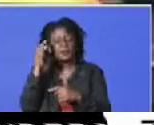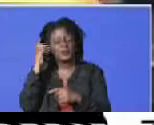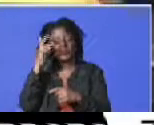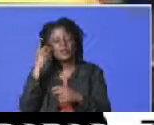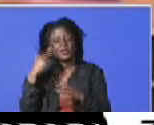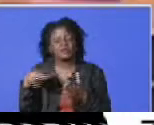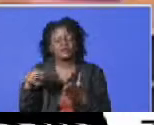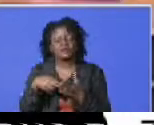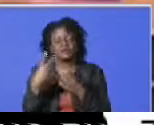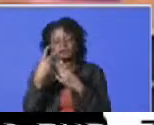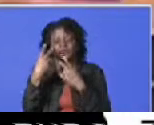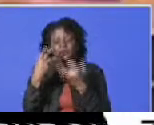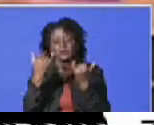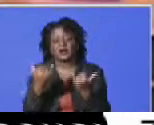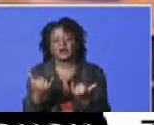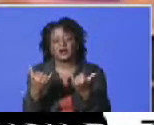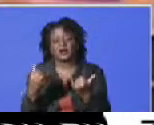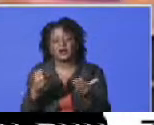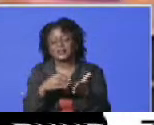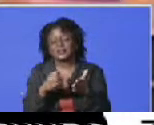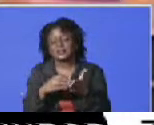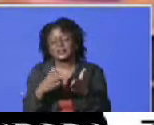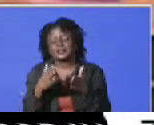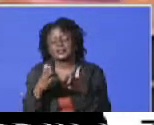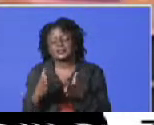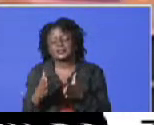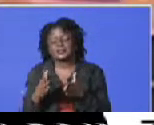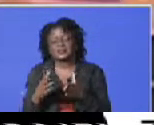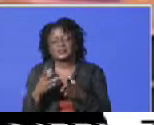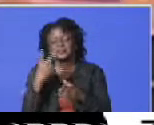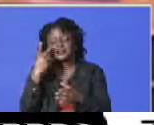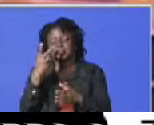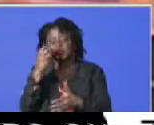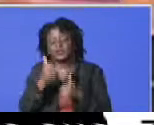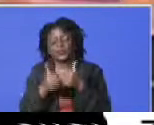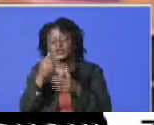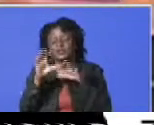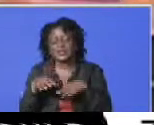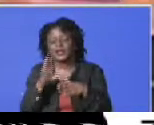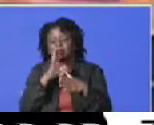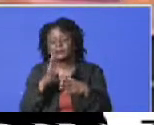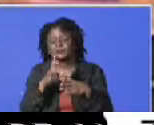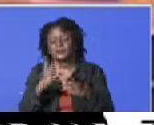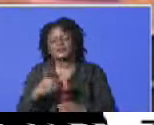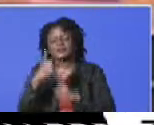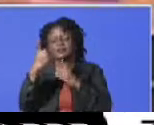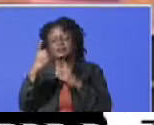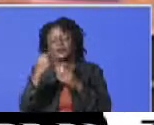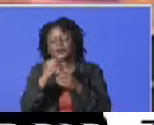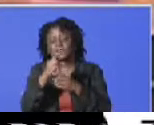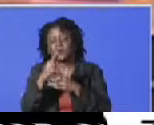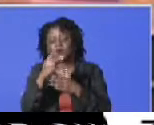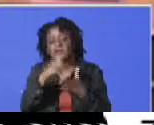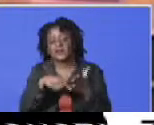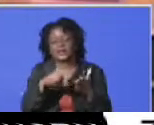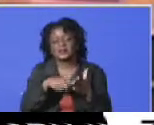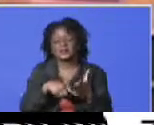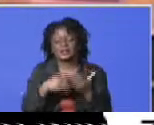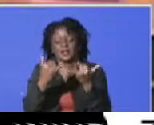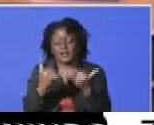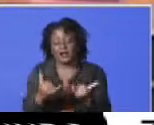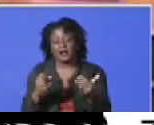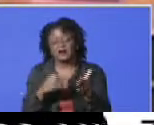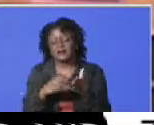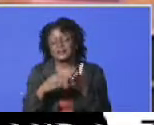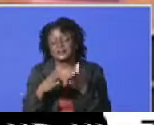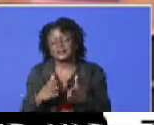existing consultancies to determine what can be deferred or cancelled, adding that retirees will be allowed to complete their engagements and contracts will